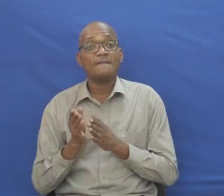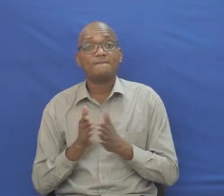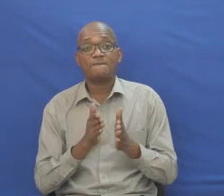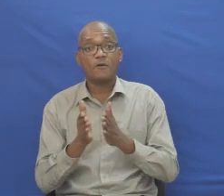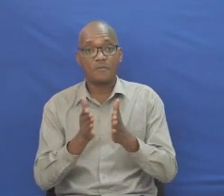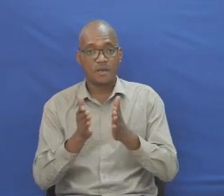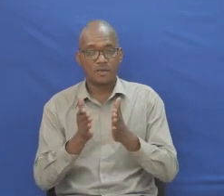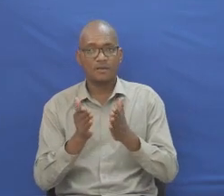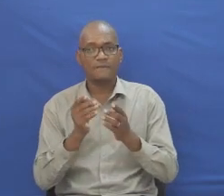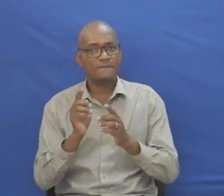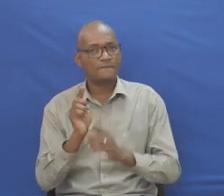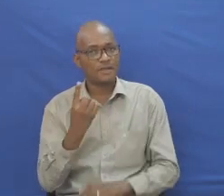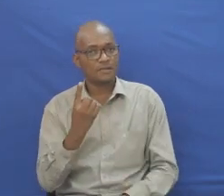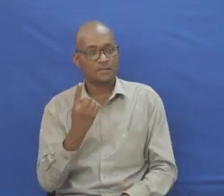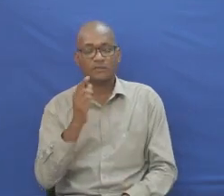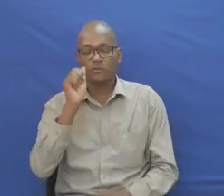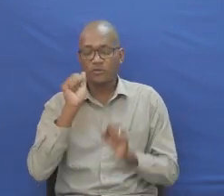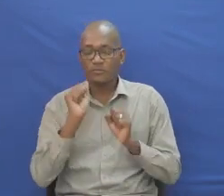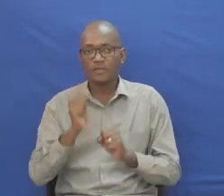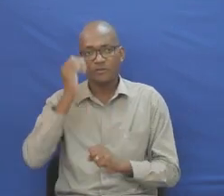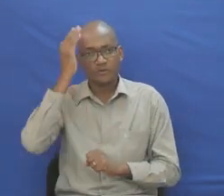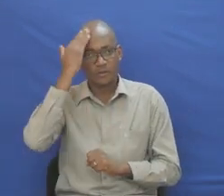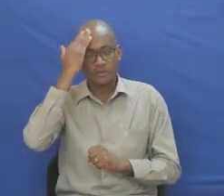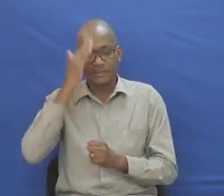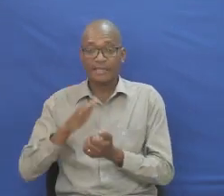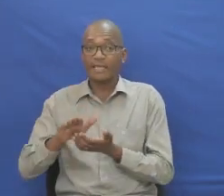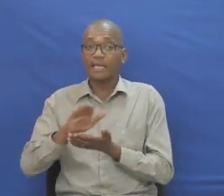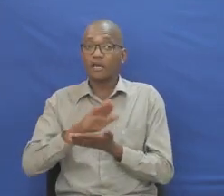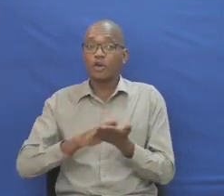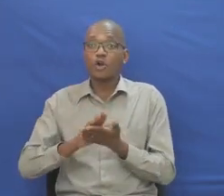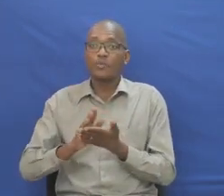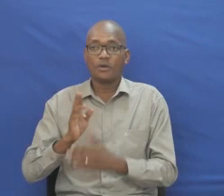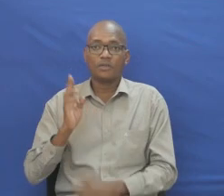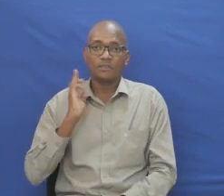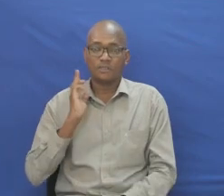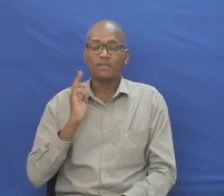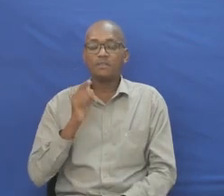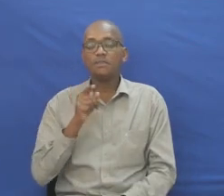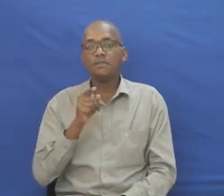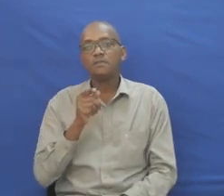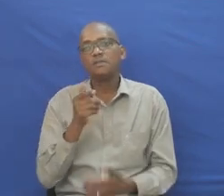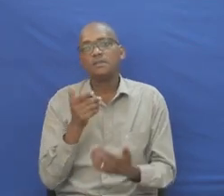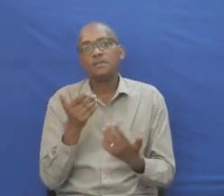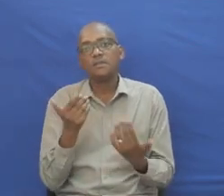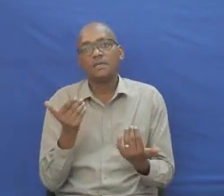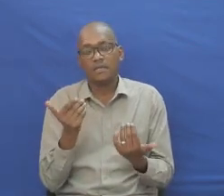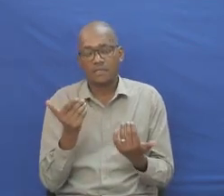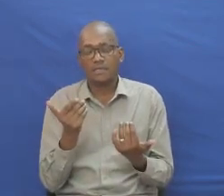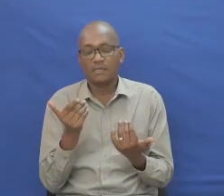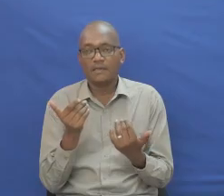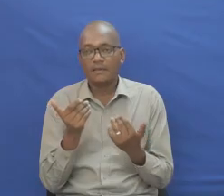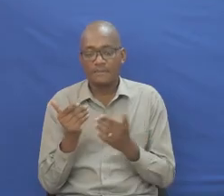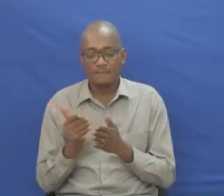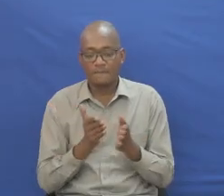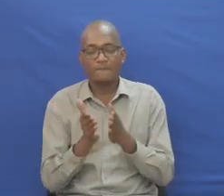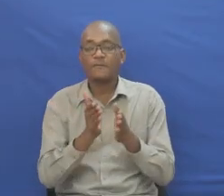things, the common things that you remember, the terminologies that can help us to derive this particular formula. And